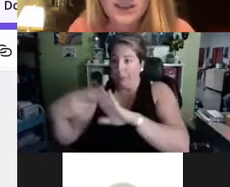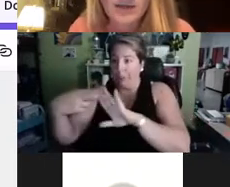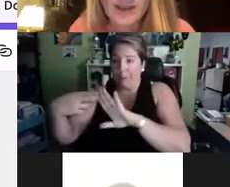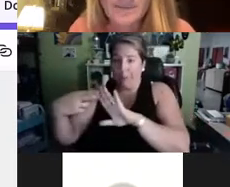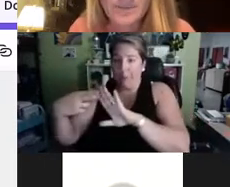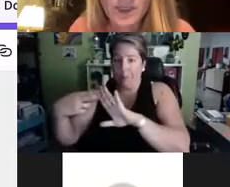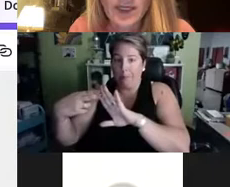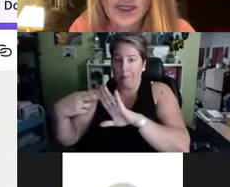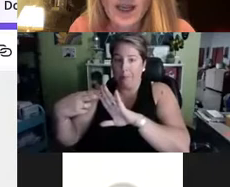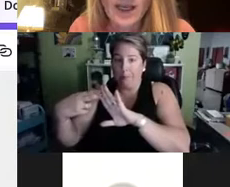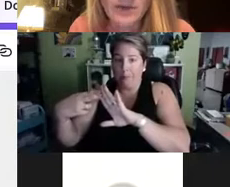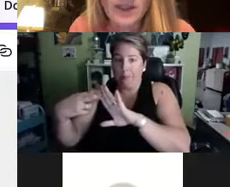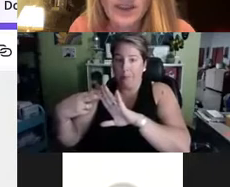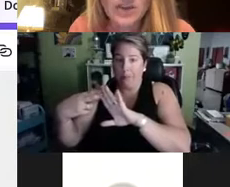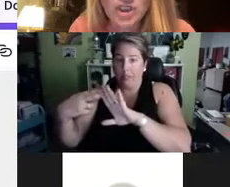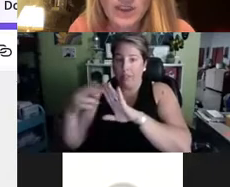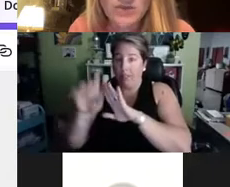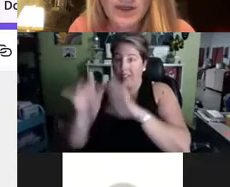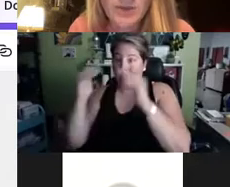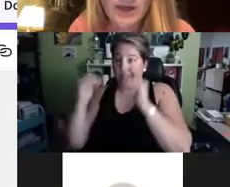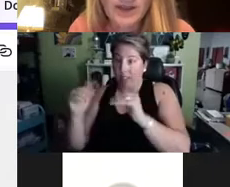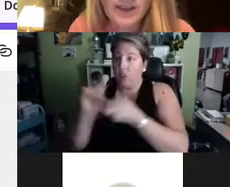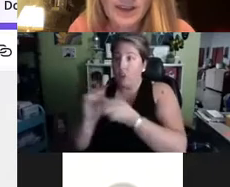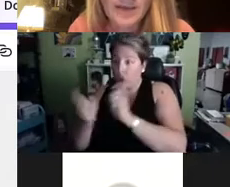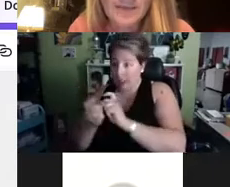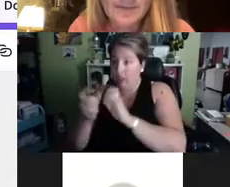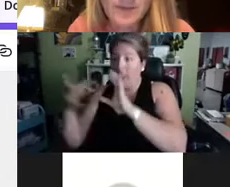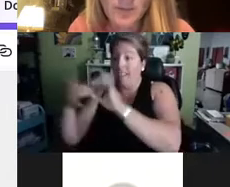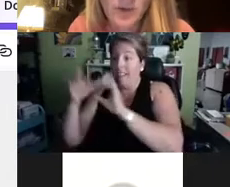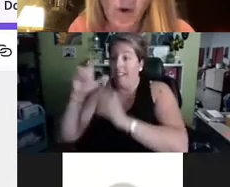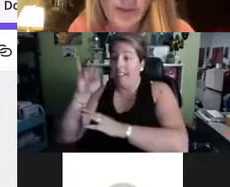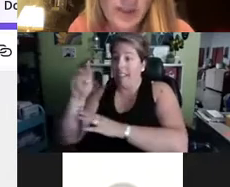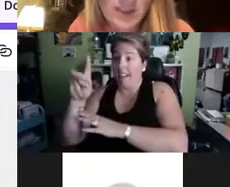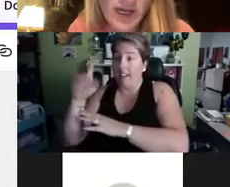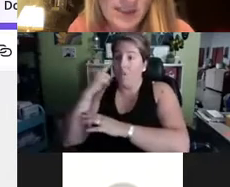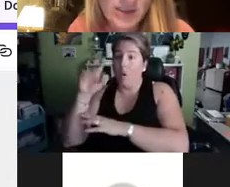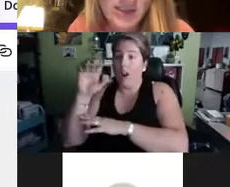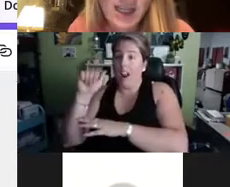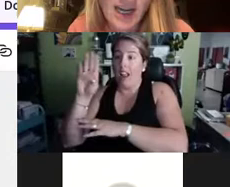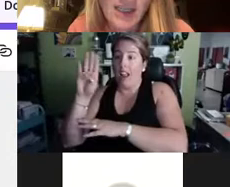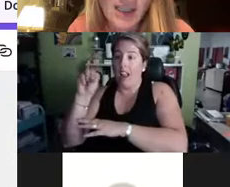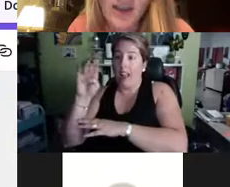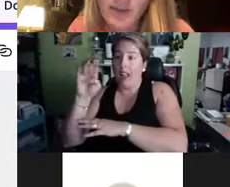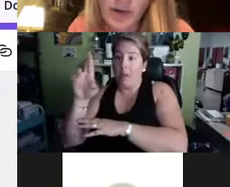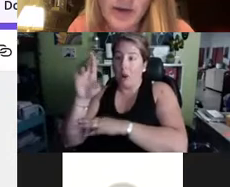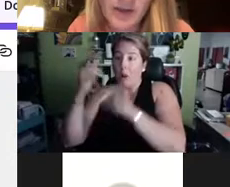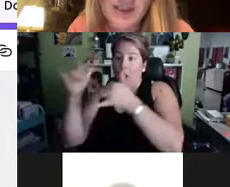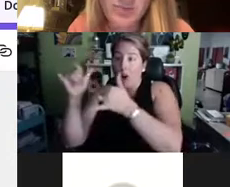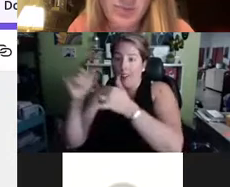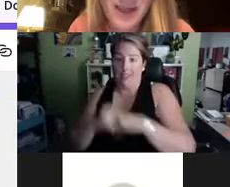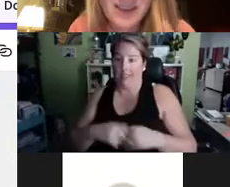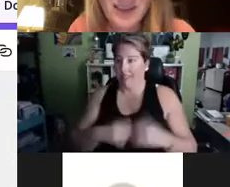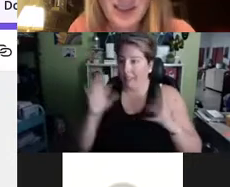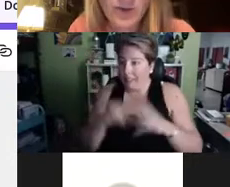Amber Scent Event. Okay. I would then change my party link, but all of these you guys could stay. The party link